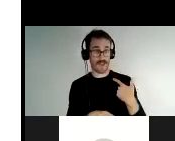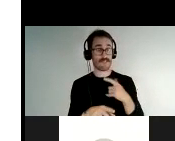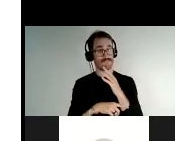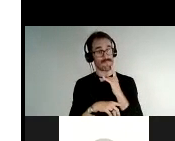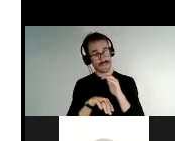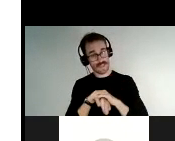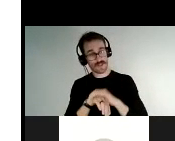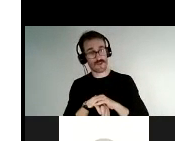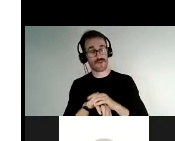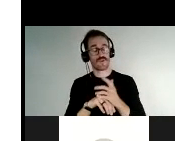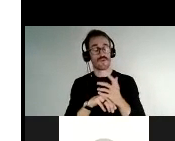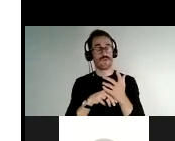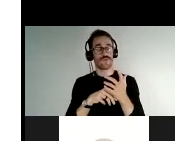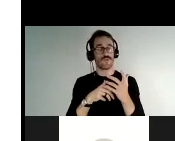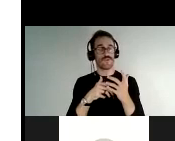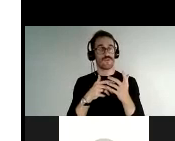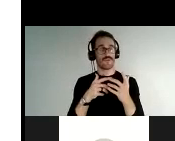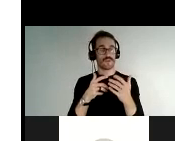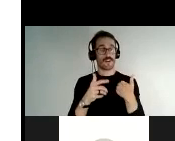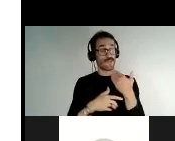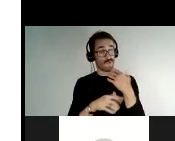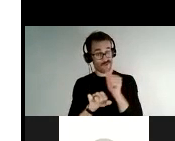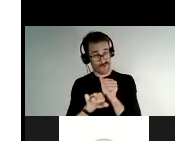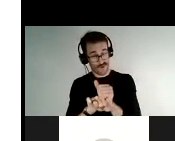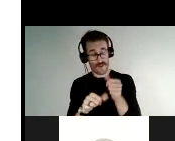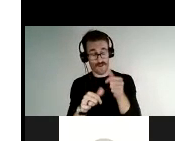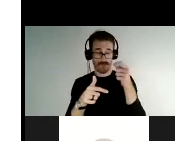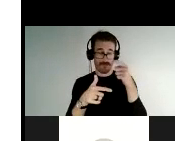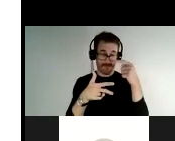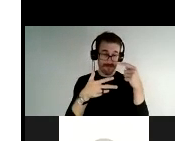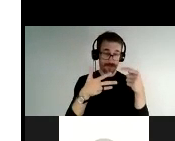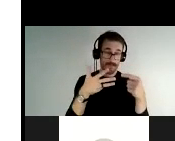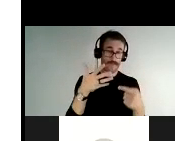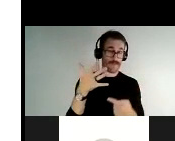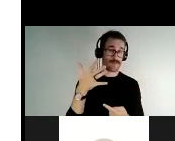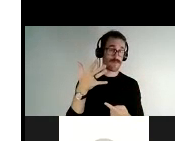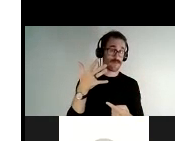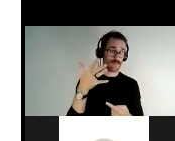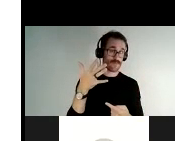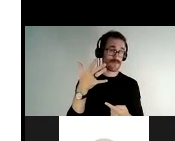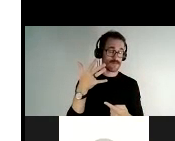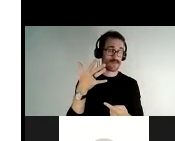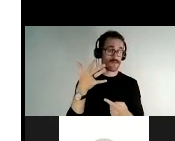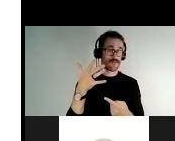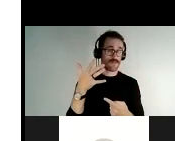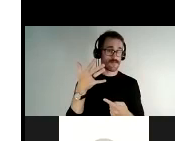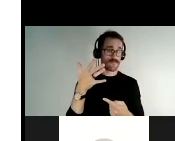a person who I have a good job. I mean, all of these kinds of things uh, give